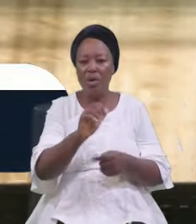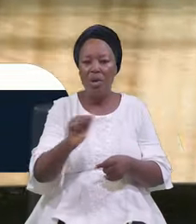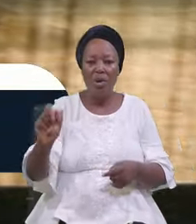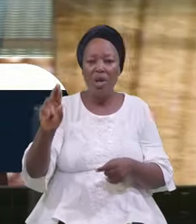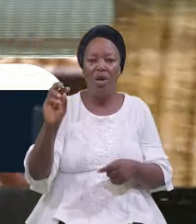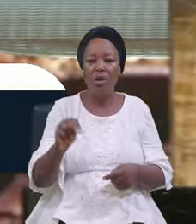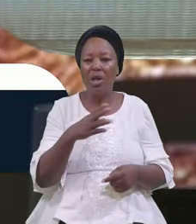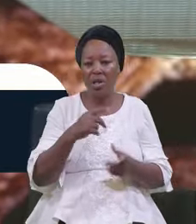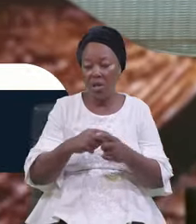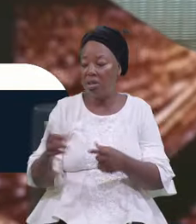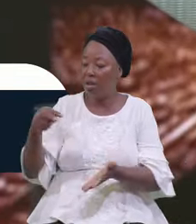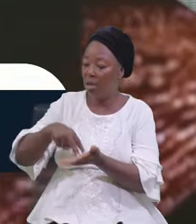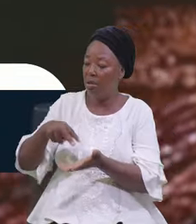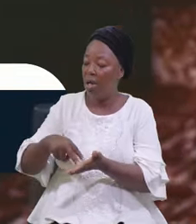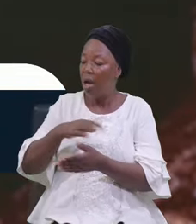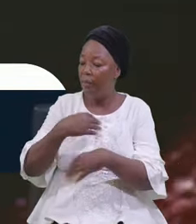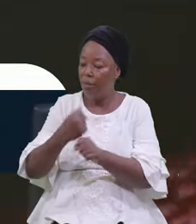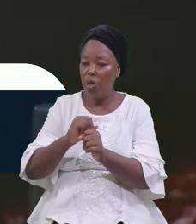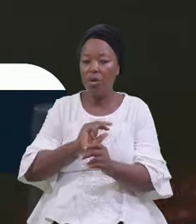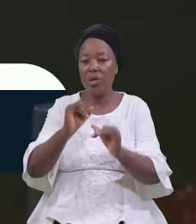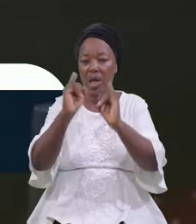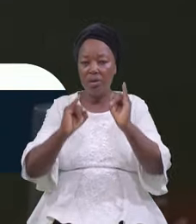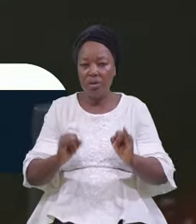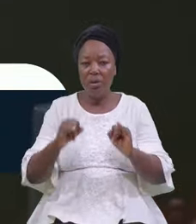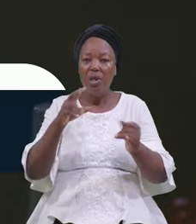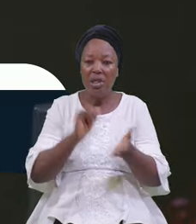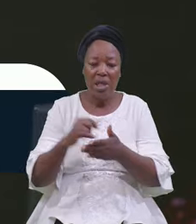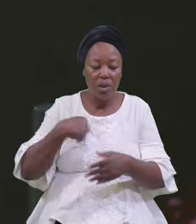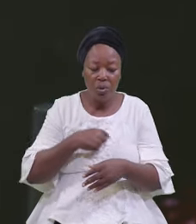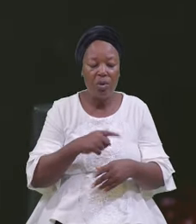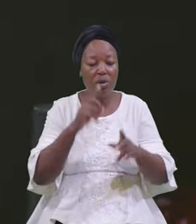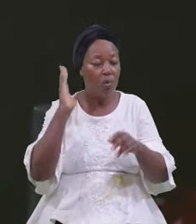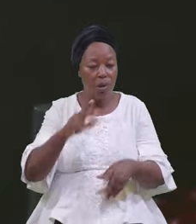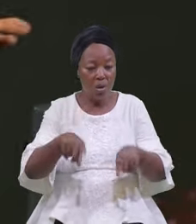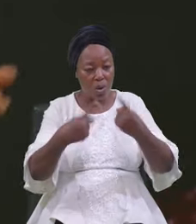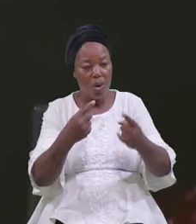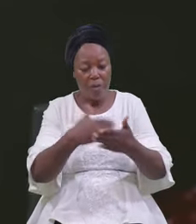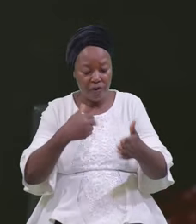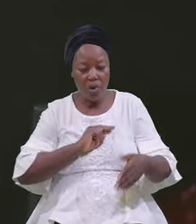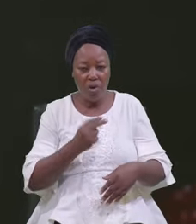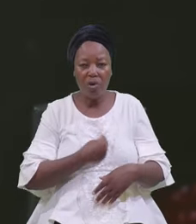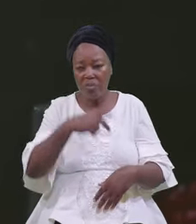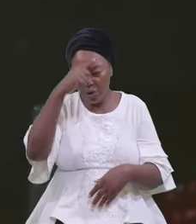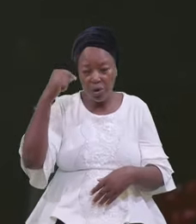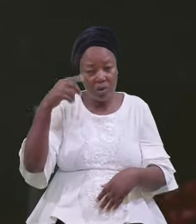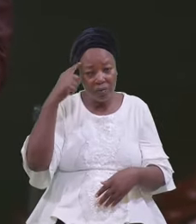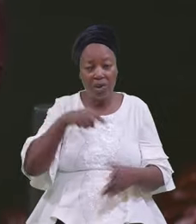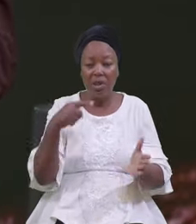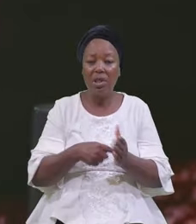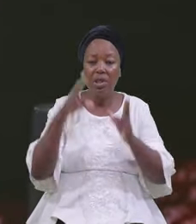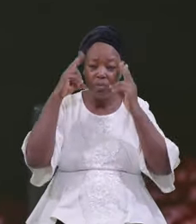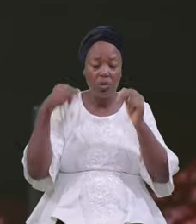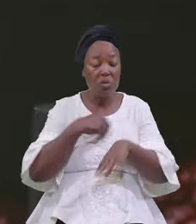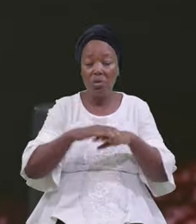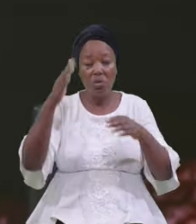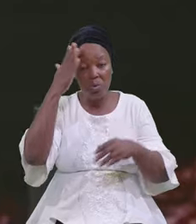up, because God that will go before us. For as for this Moses, we don't know.